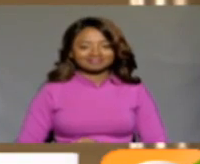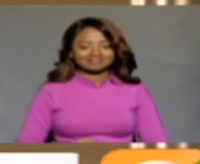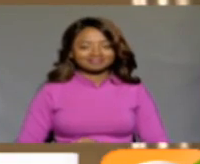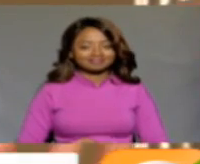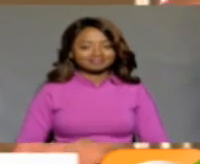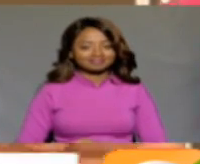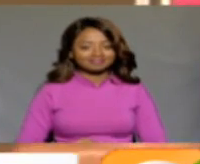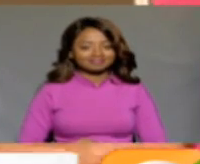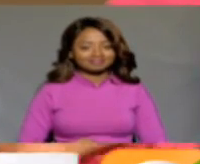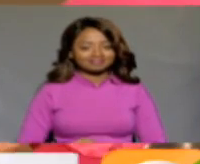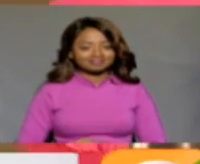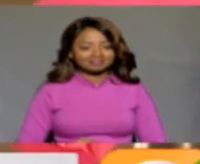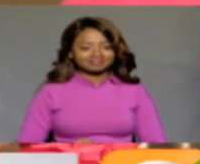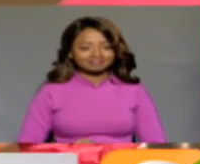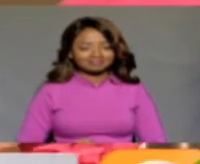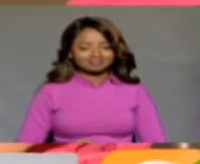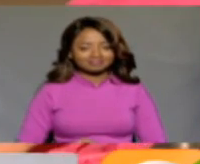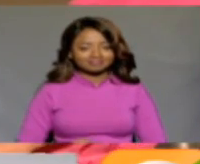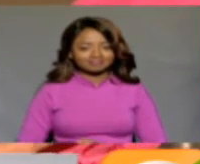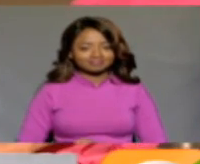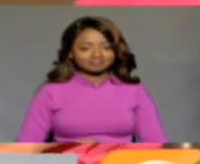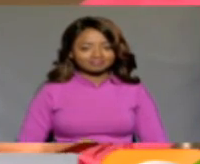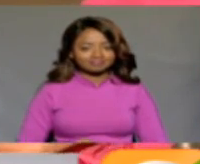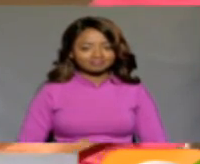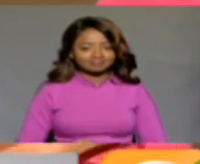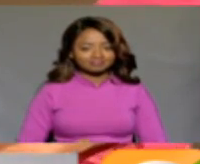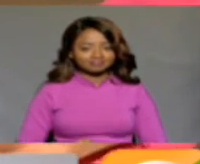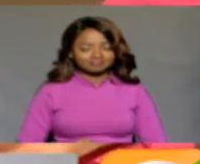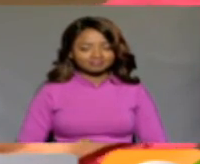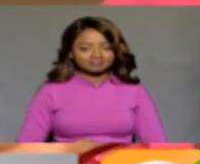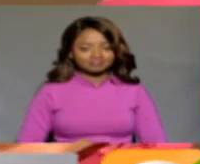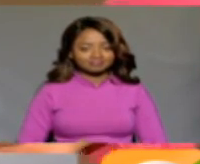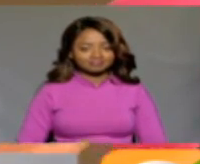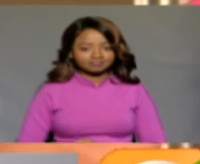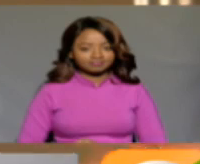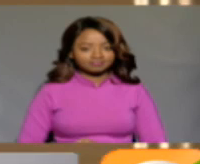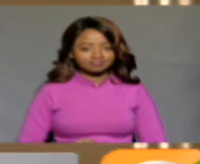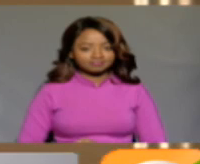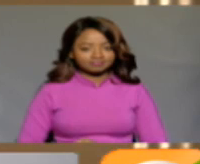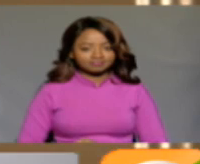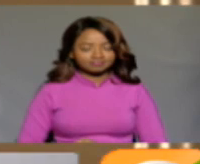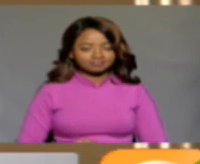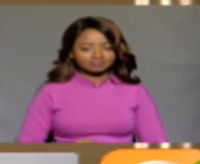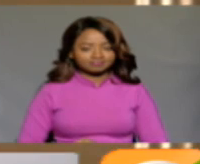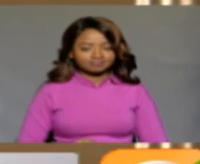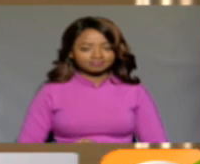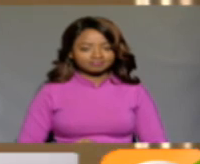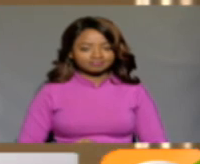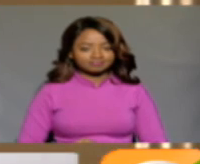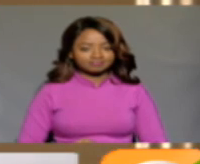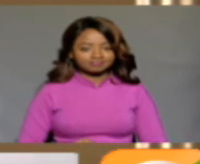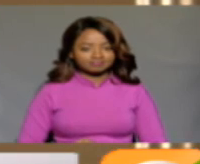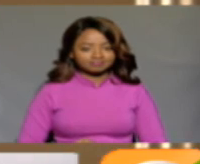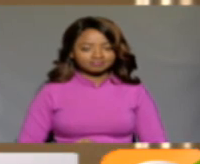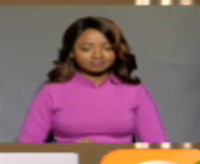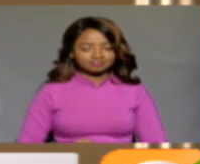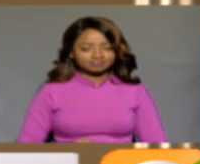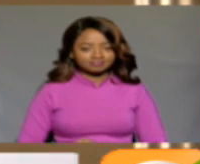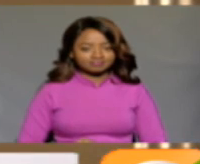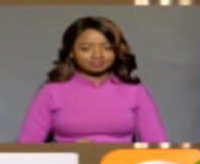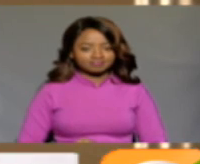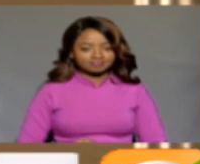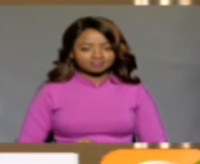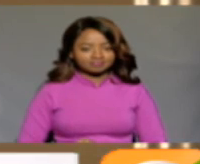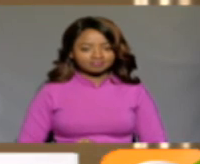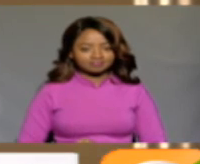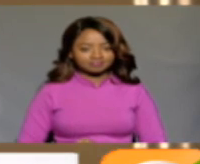Okay, introduction of plea agreements to the Kenyan criminal justice system was a way to deal with this